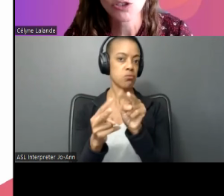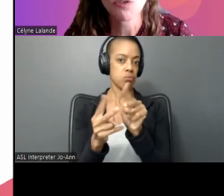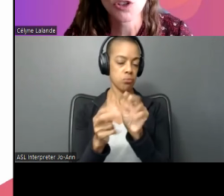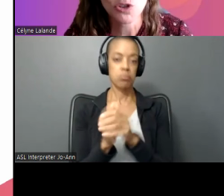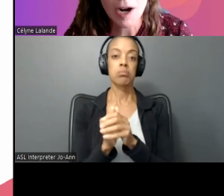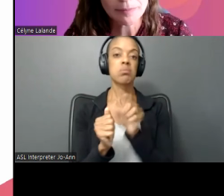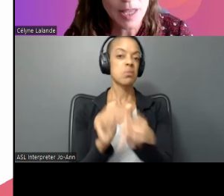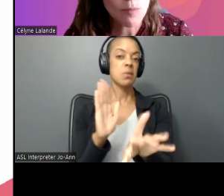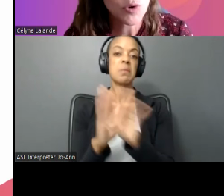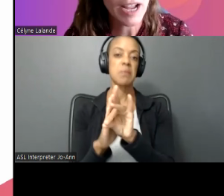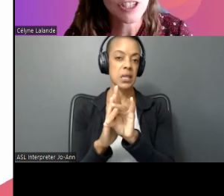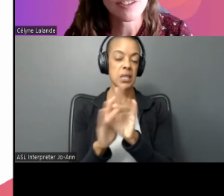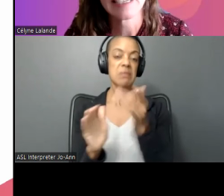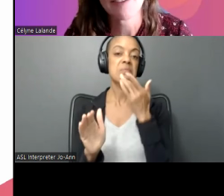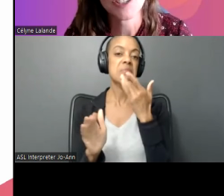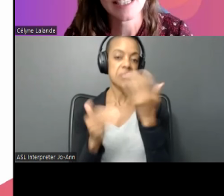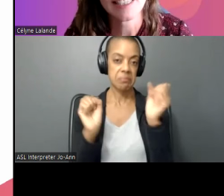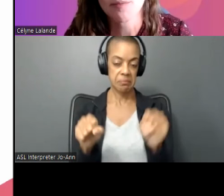which language you'd like to see